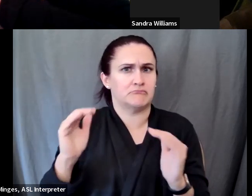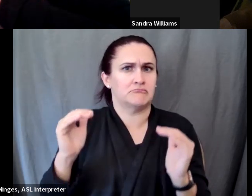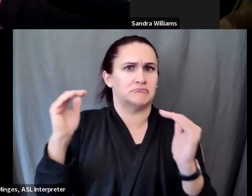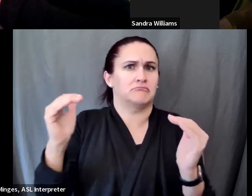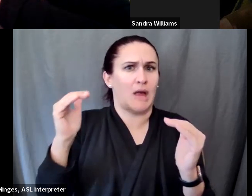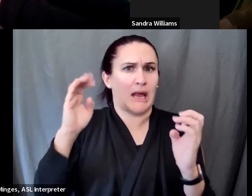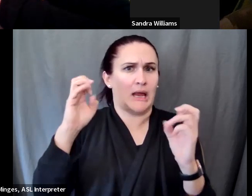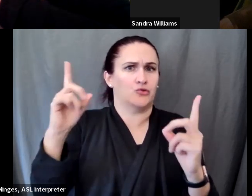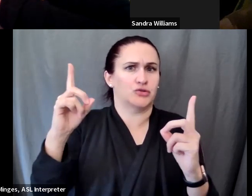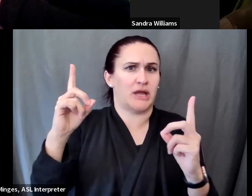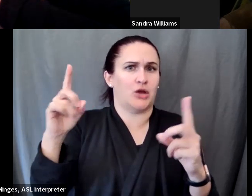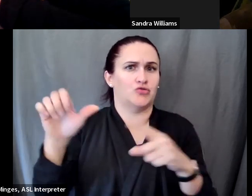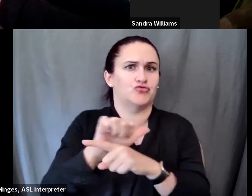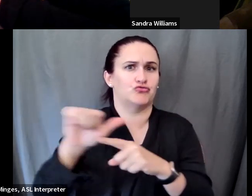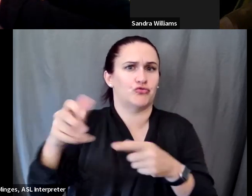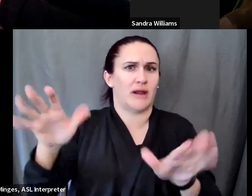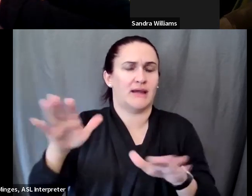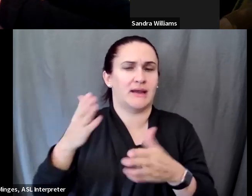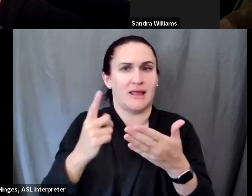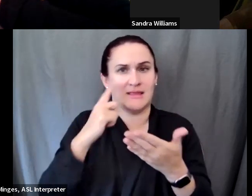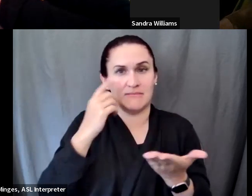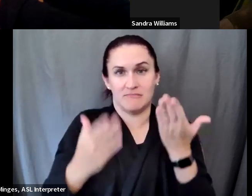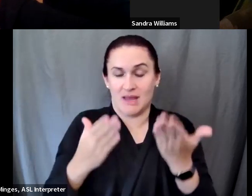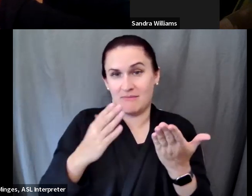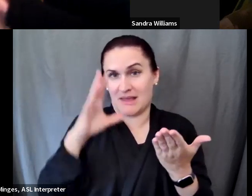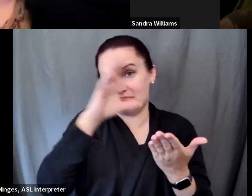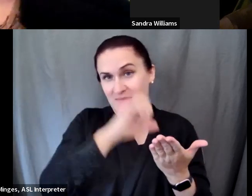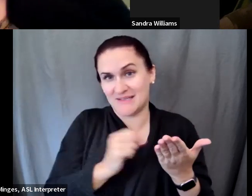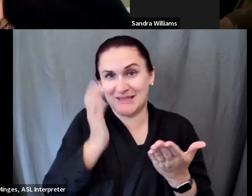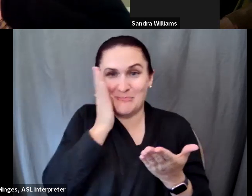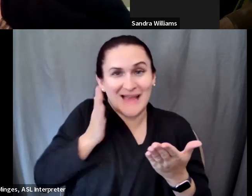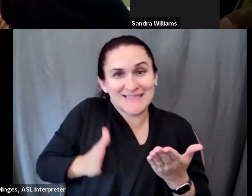trained, I think they may have missed the bedside manner class, but